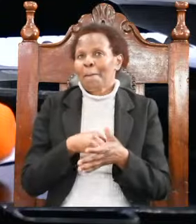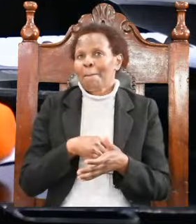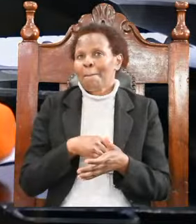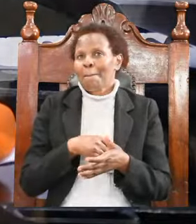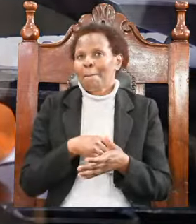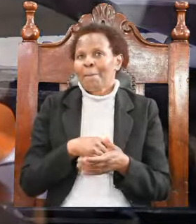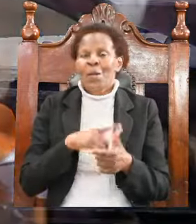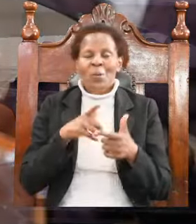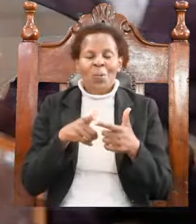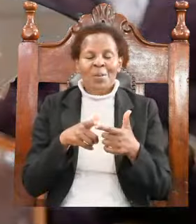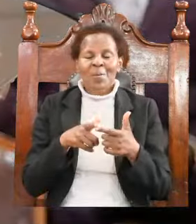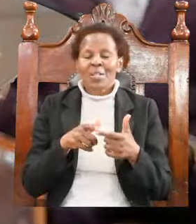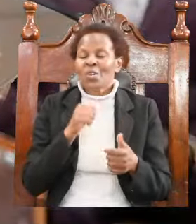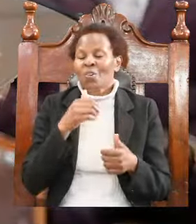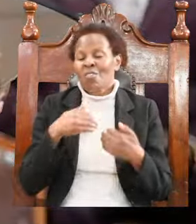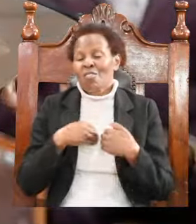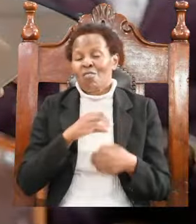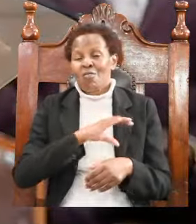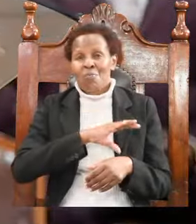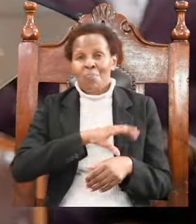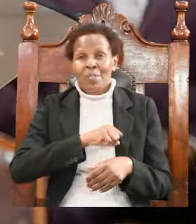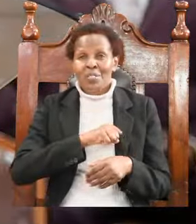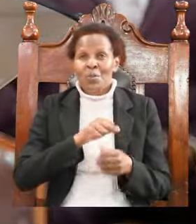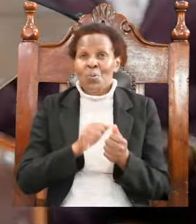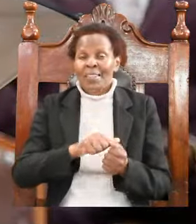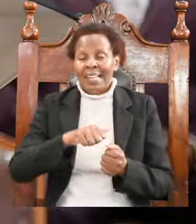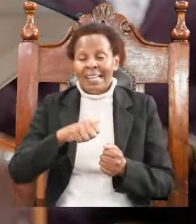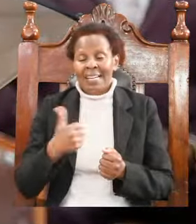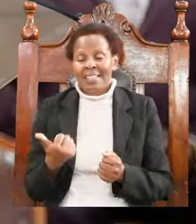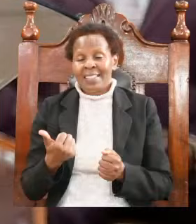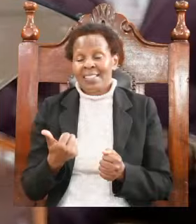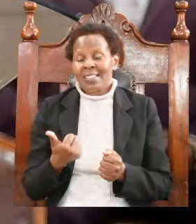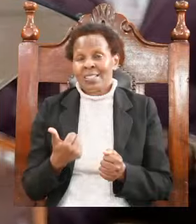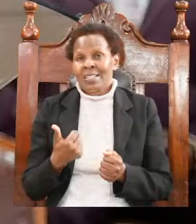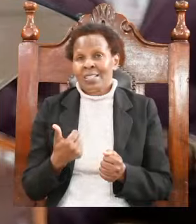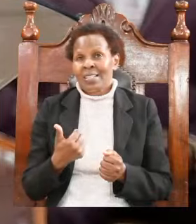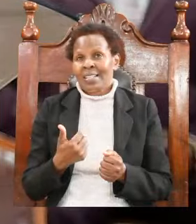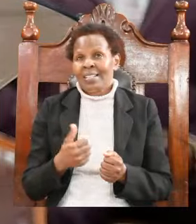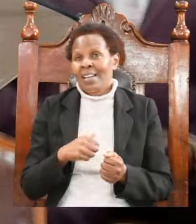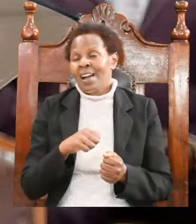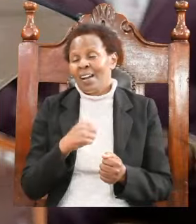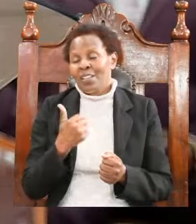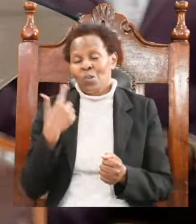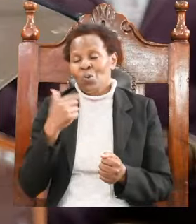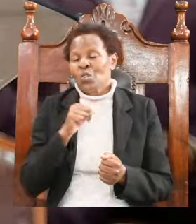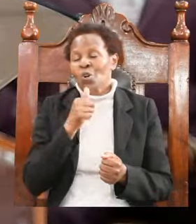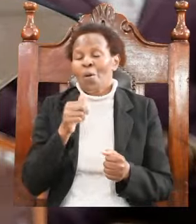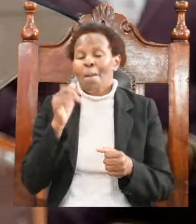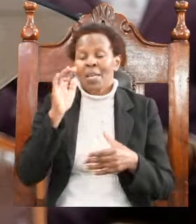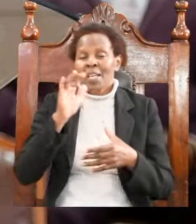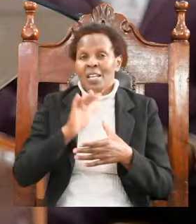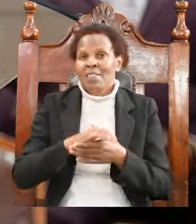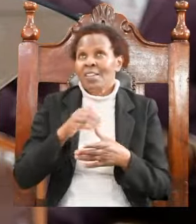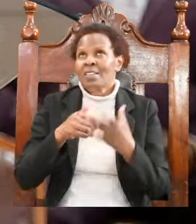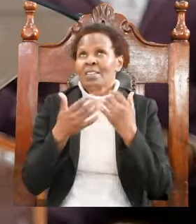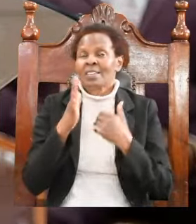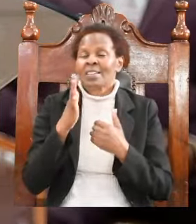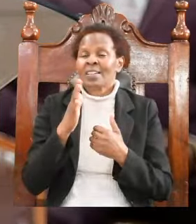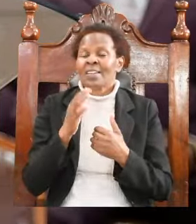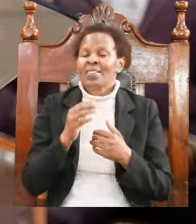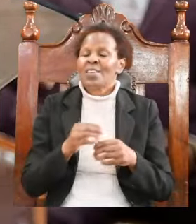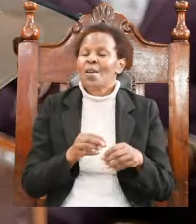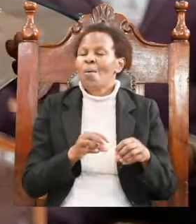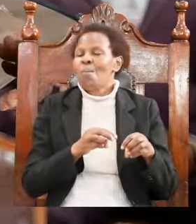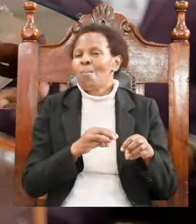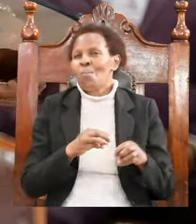And when we lack patience with our fellow Christians and those who do not believe in God, they find themselves going